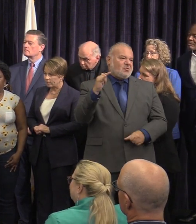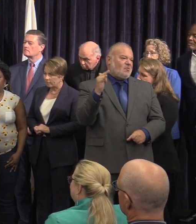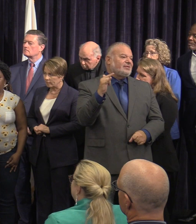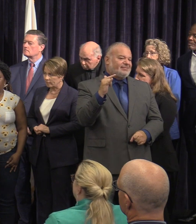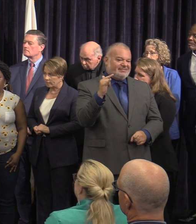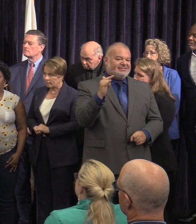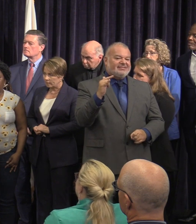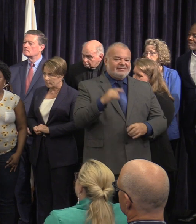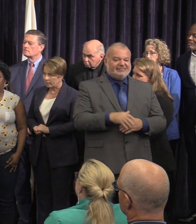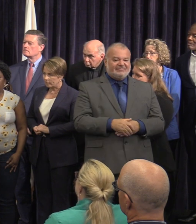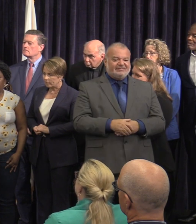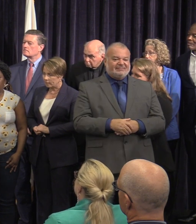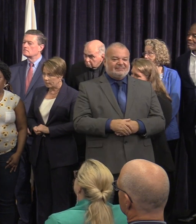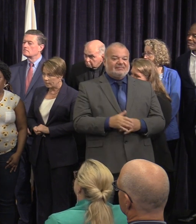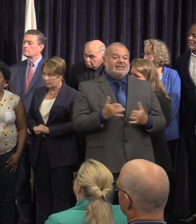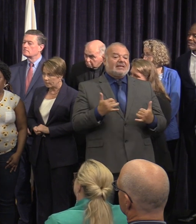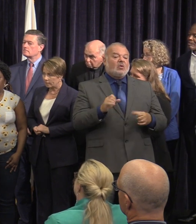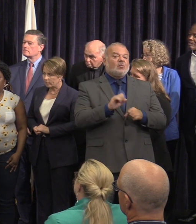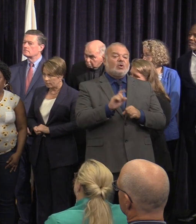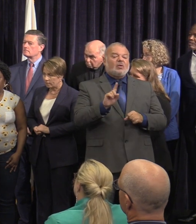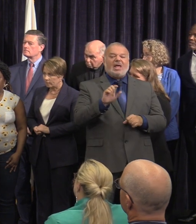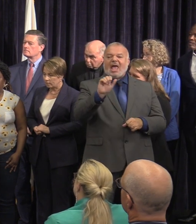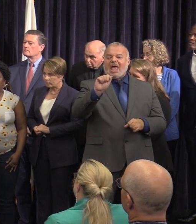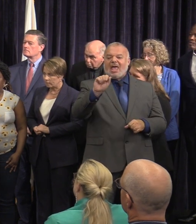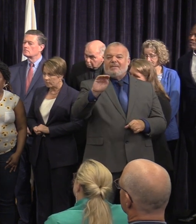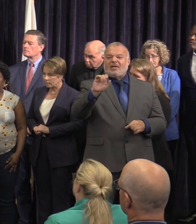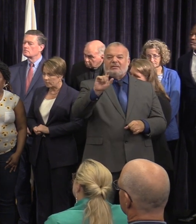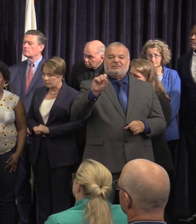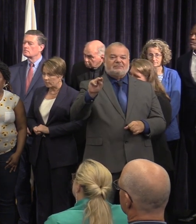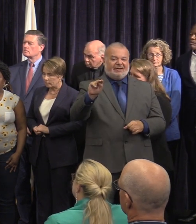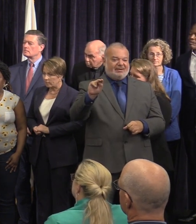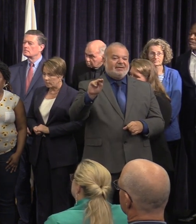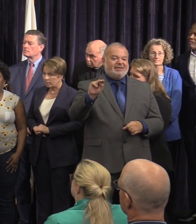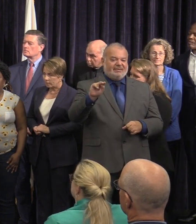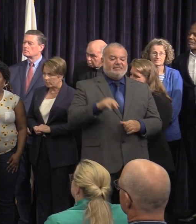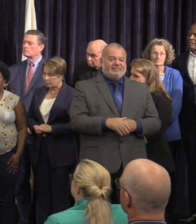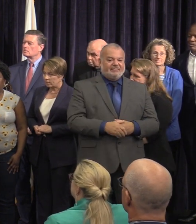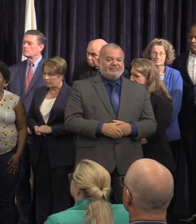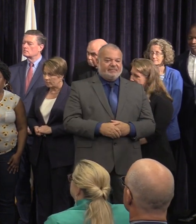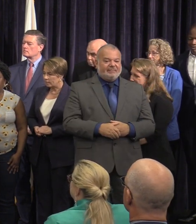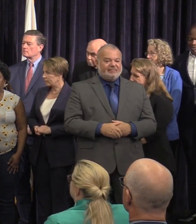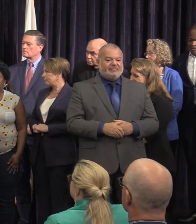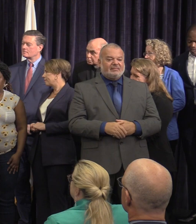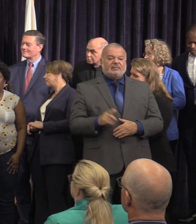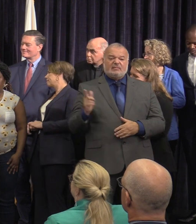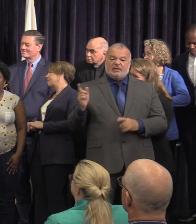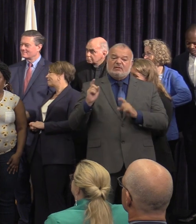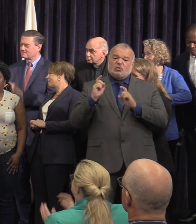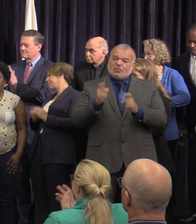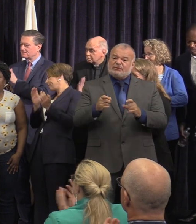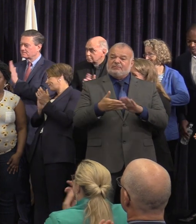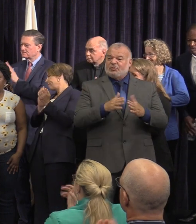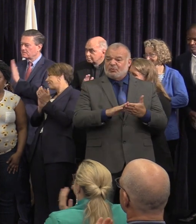with also with Amazon, putting his skill set toward our community. So let's welcome